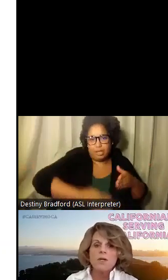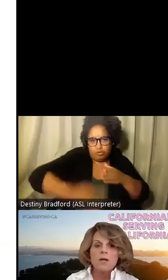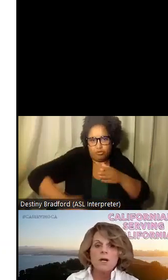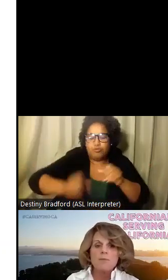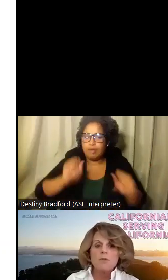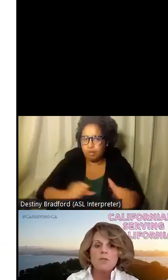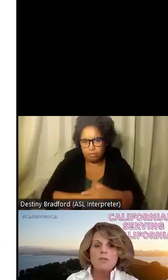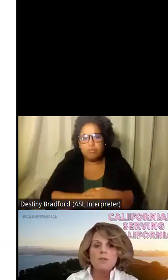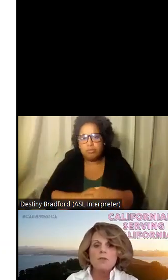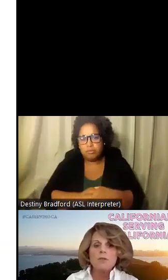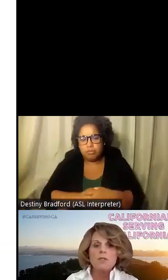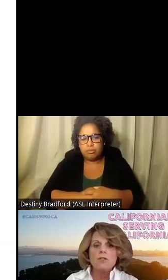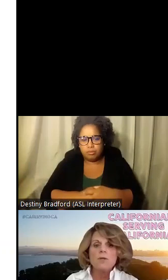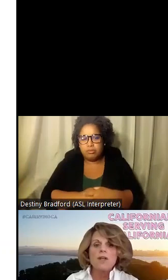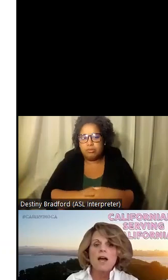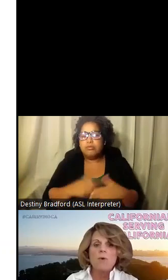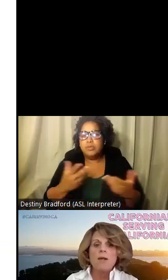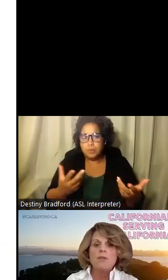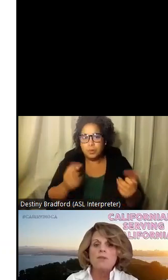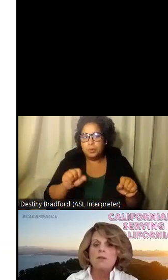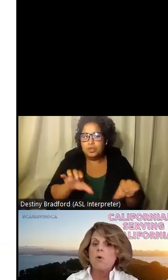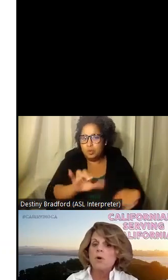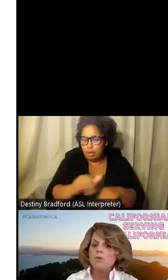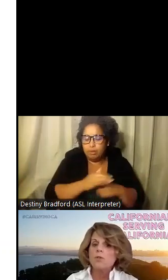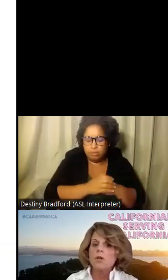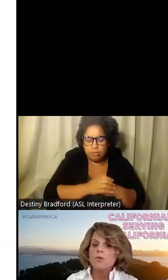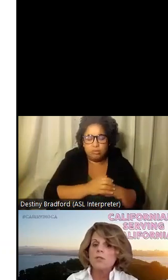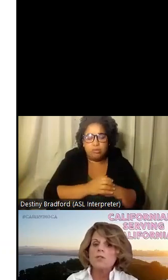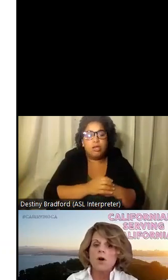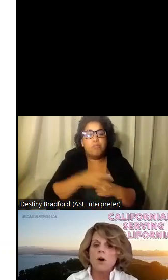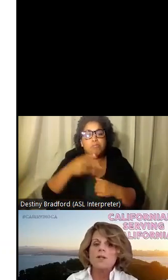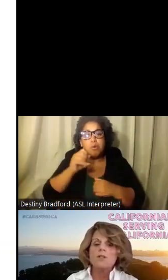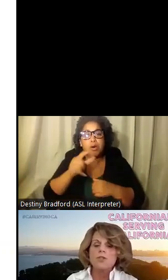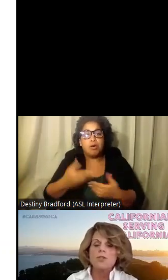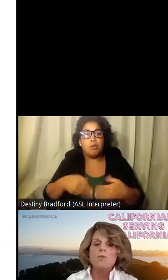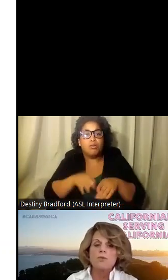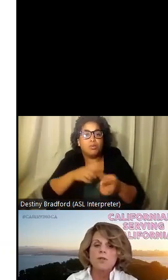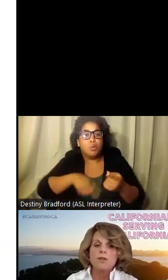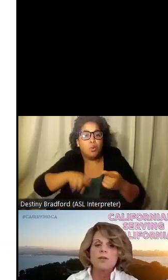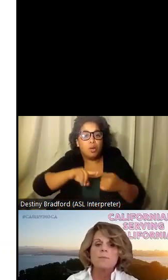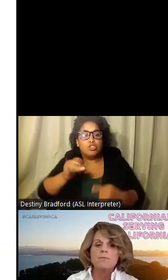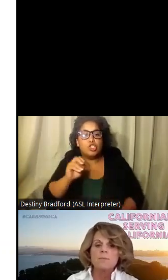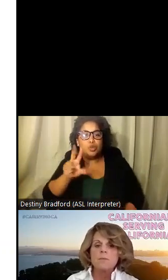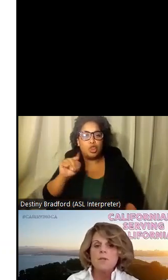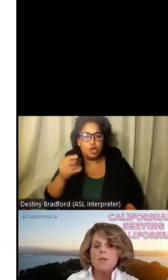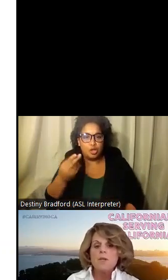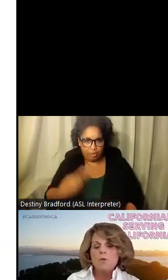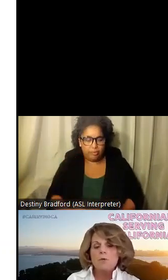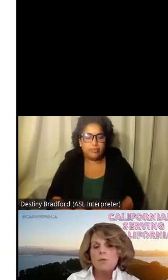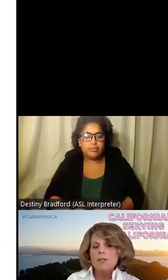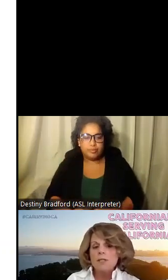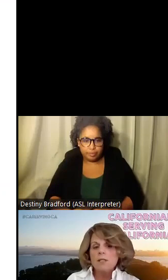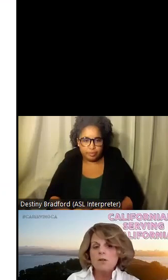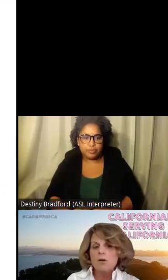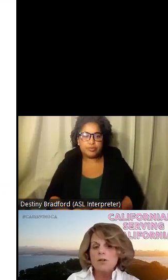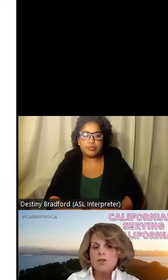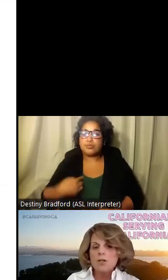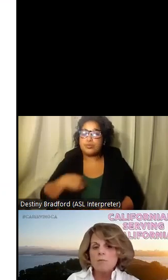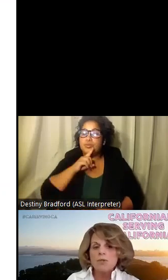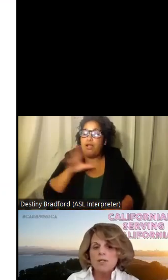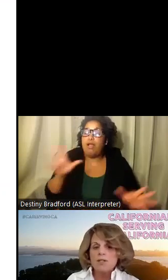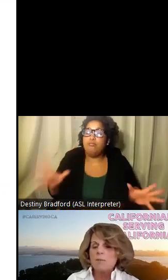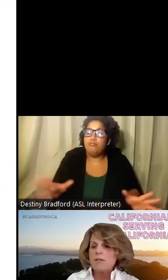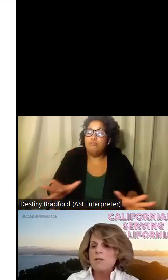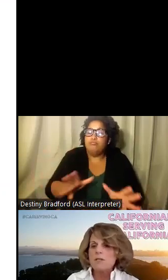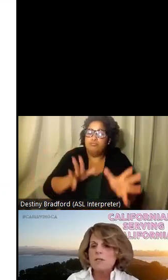So you can do it that way, but the portal closes on June 30th. We're really